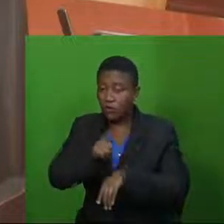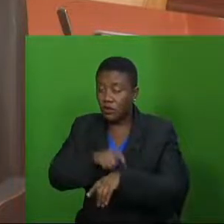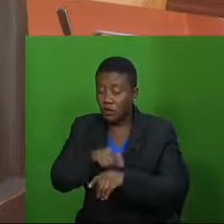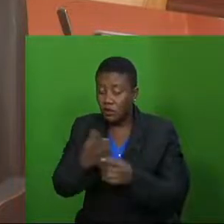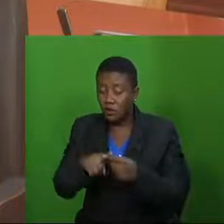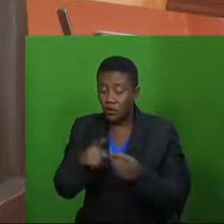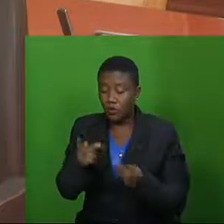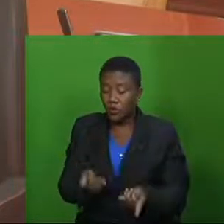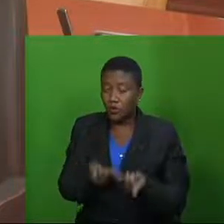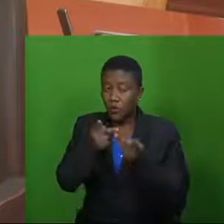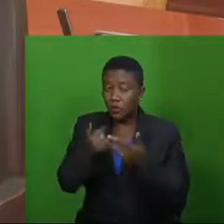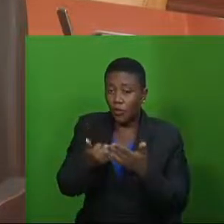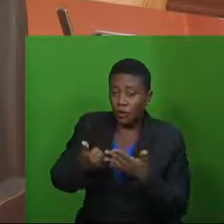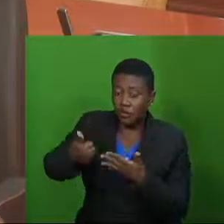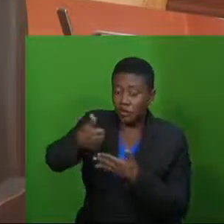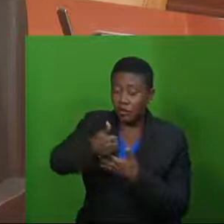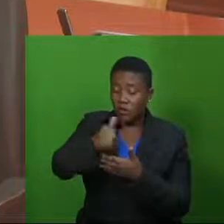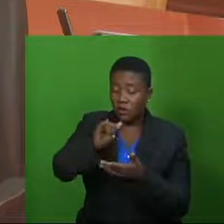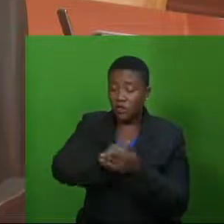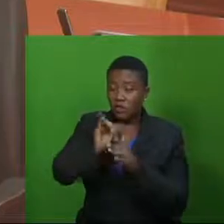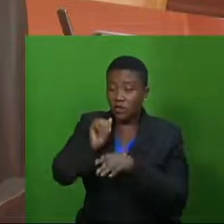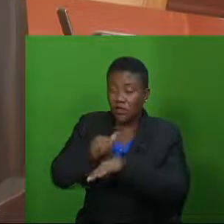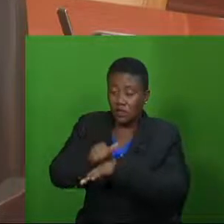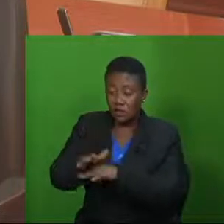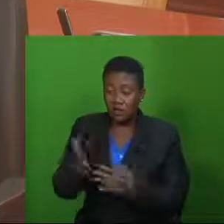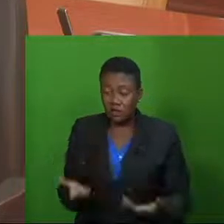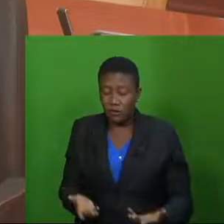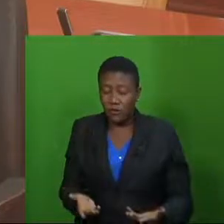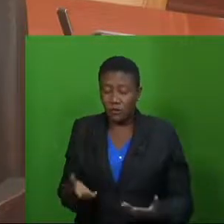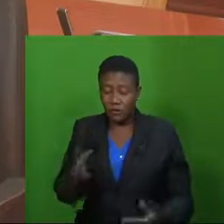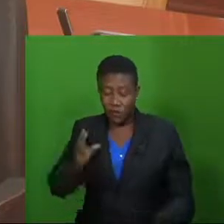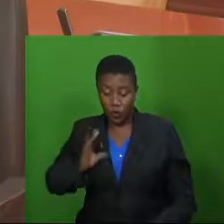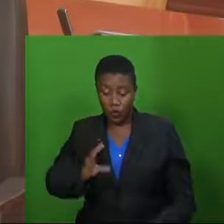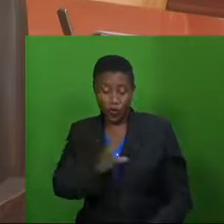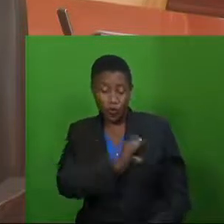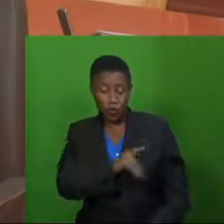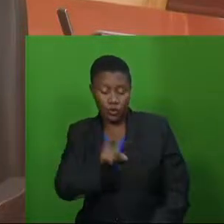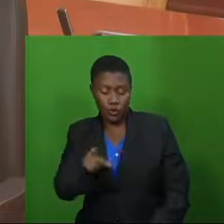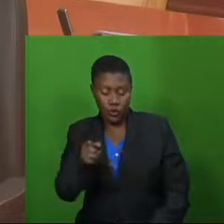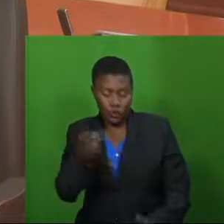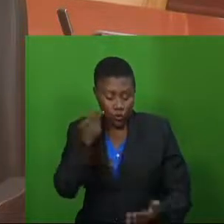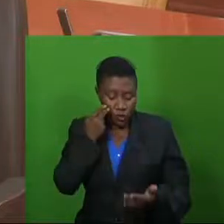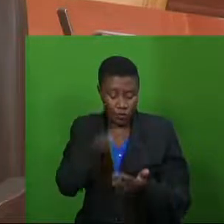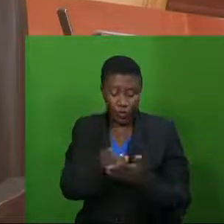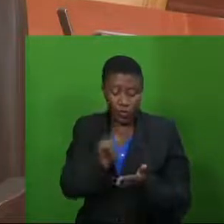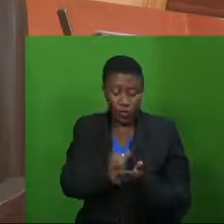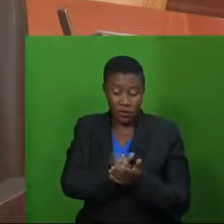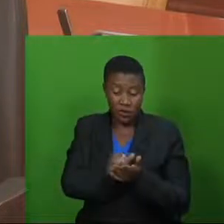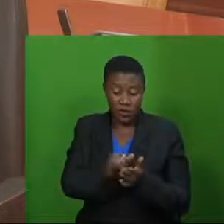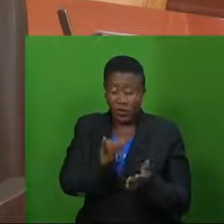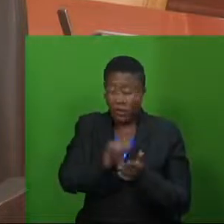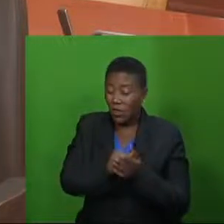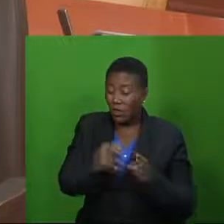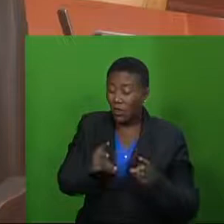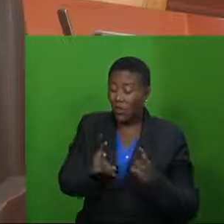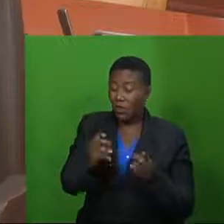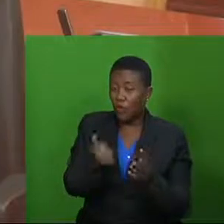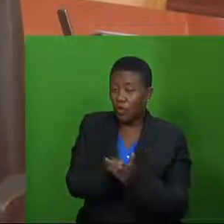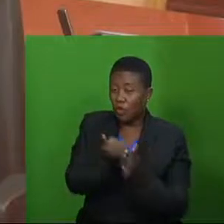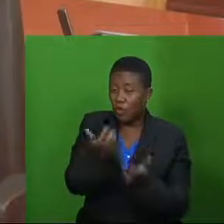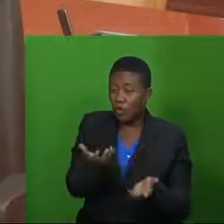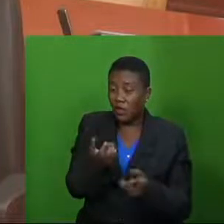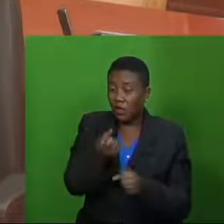amendment which may be referred to it. The committee noted that in order to facilitate the consideration of